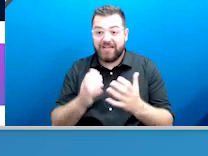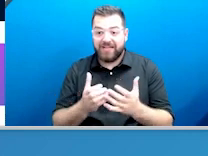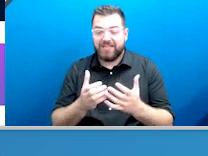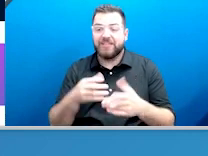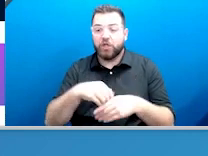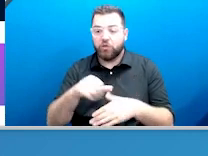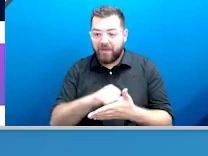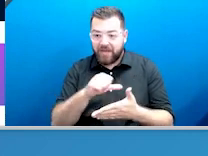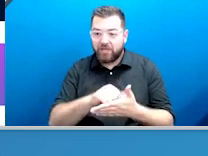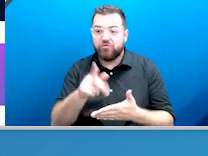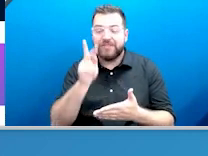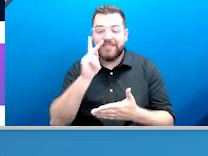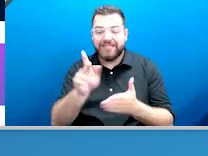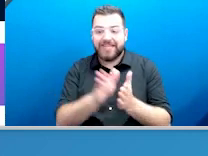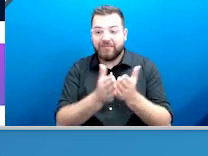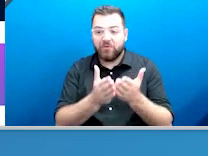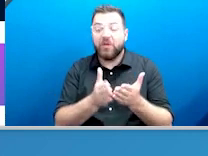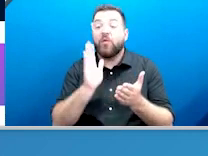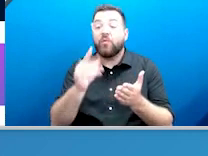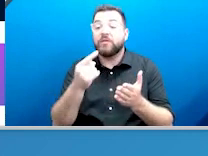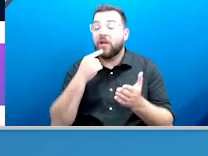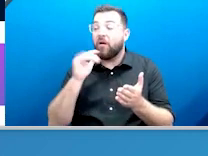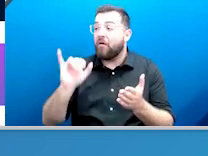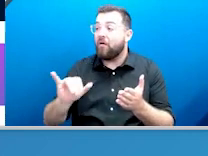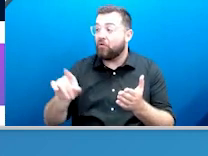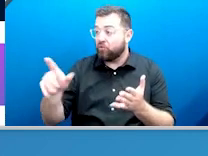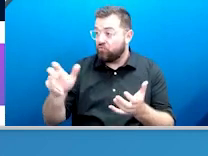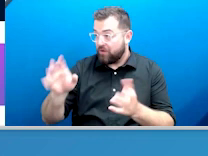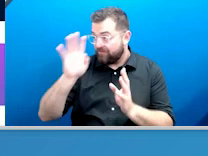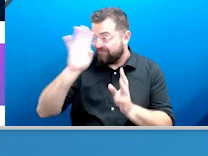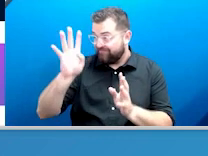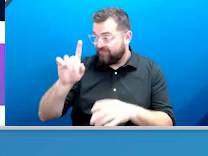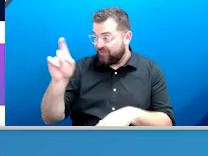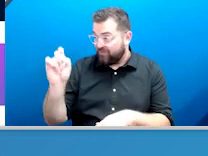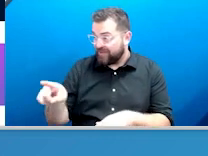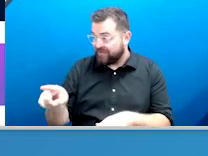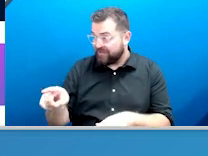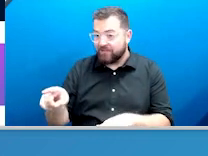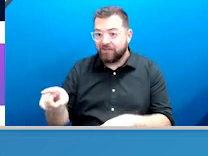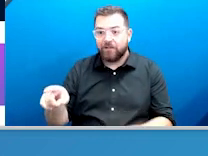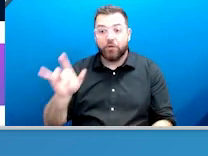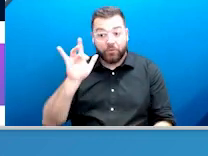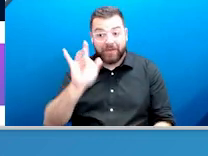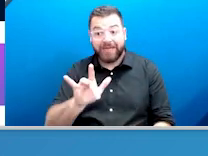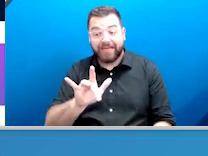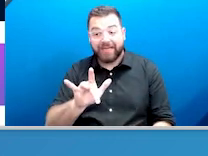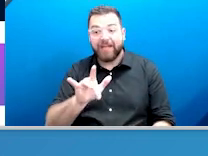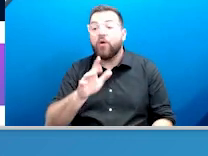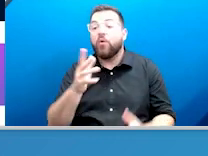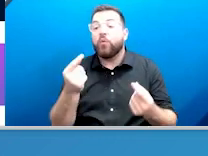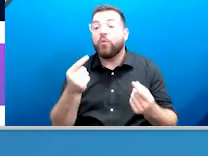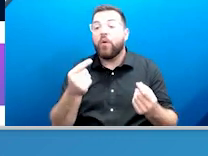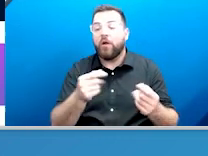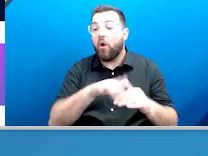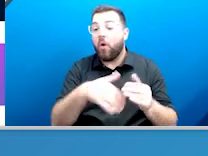there, they're going to say, oh, would you like to generate some questions? And so if you click that, it's going to read that content on the page